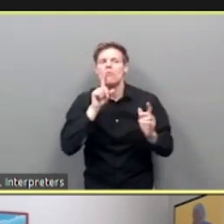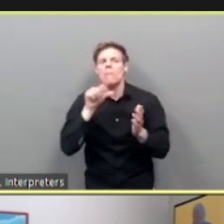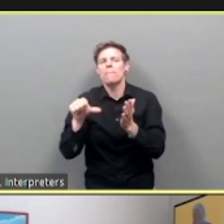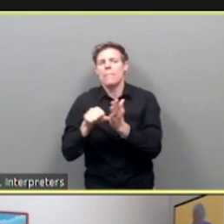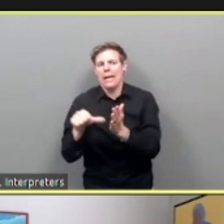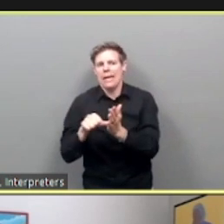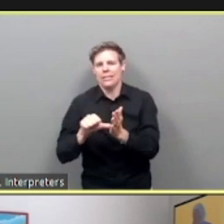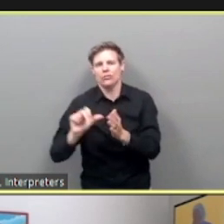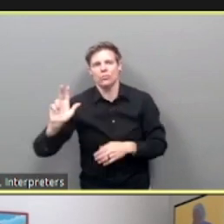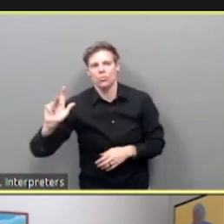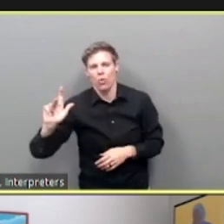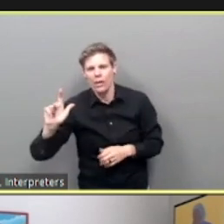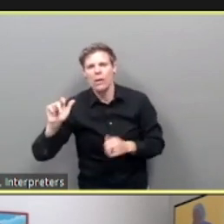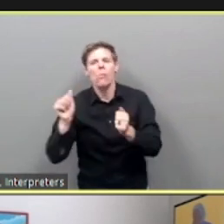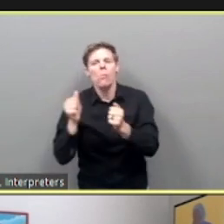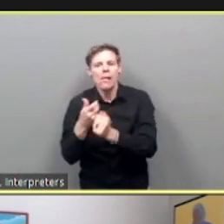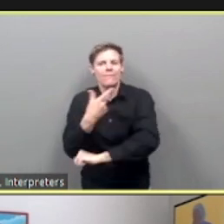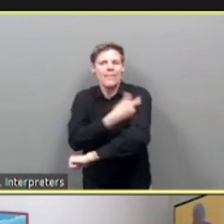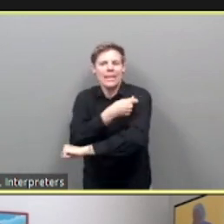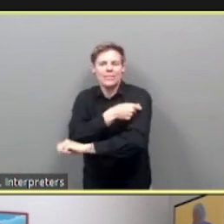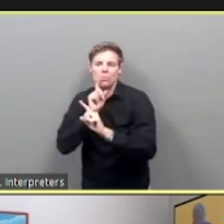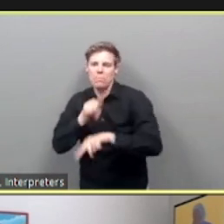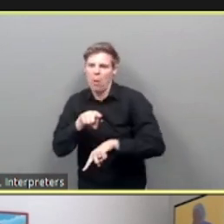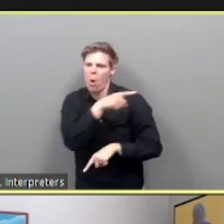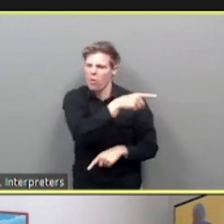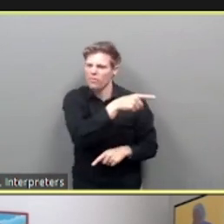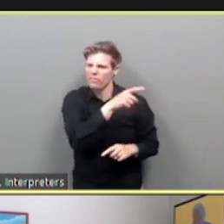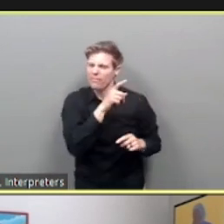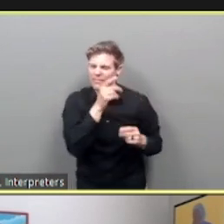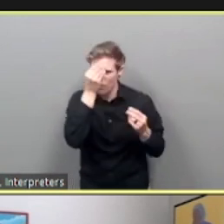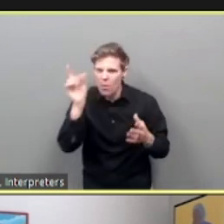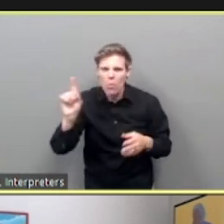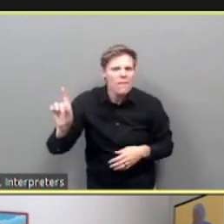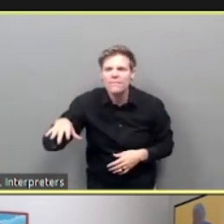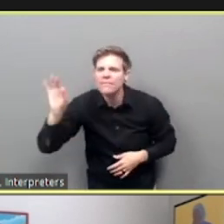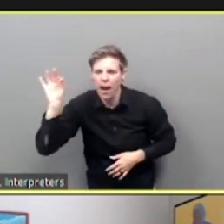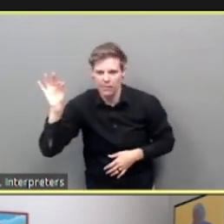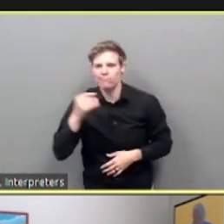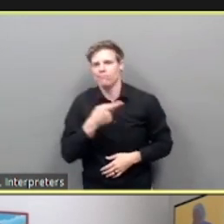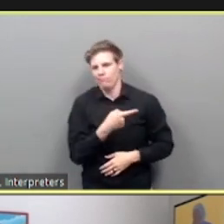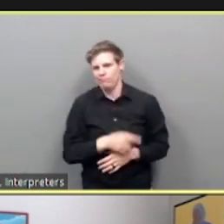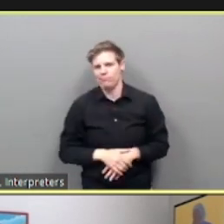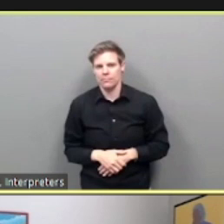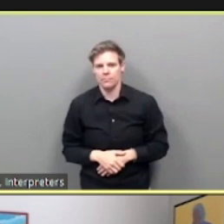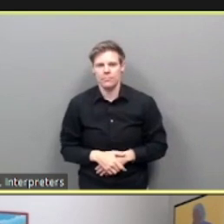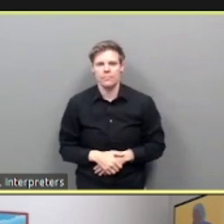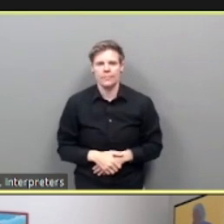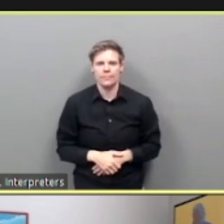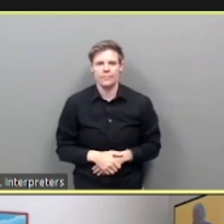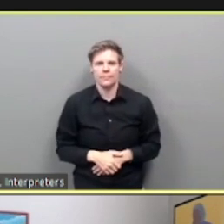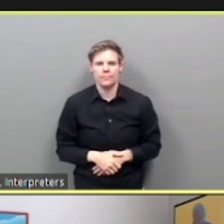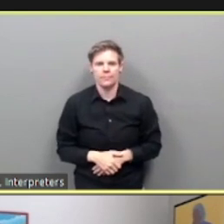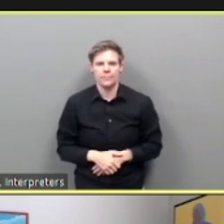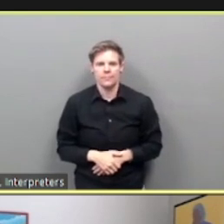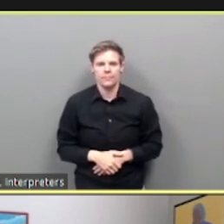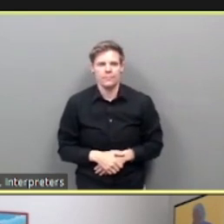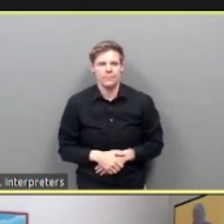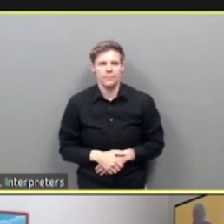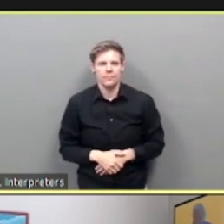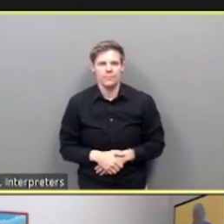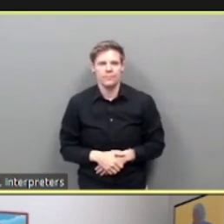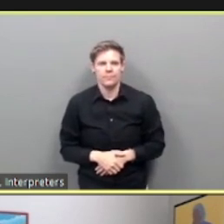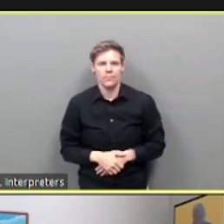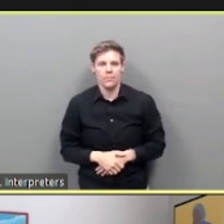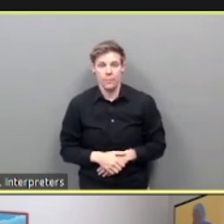that we have open right now. And so you can look at that if you want more, Juno. But green is good. Positive